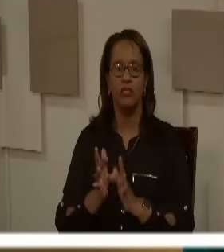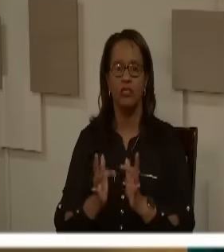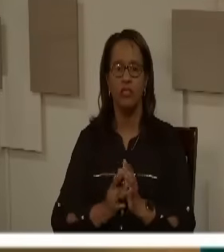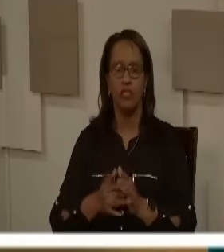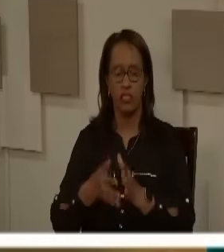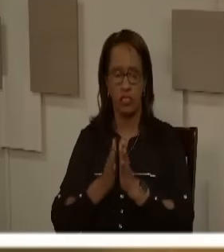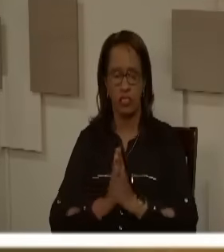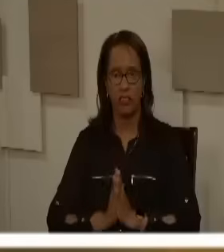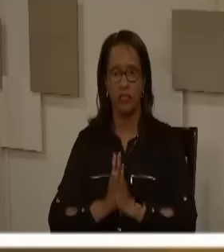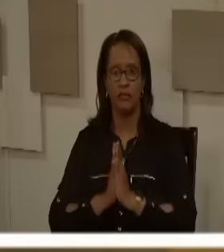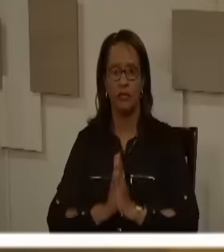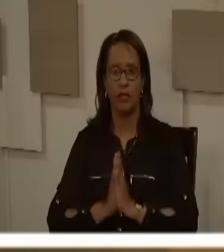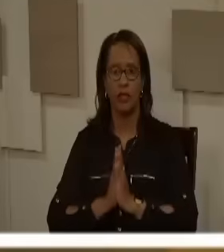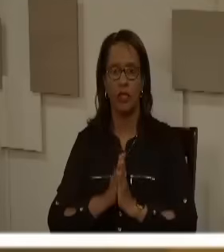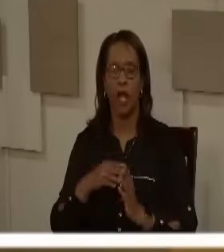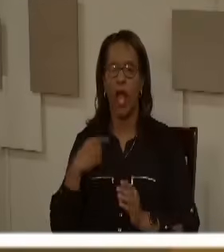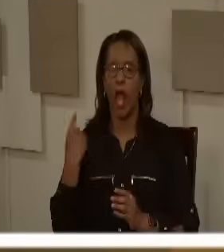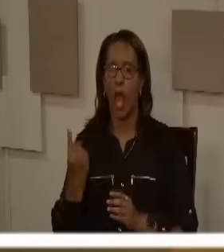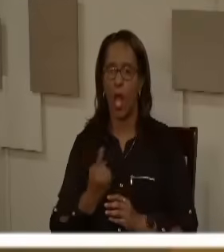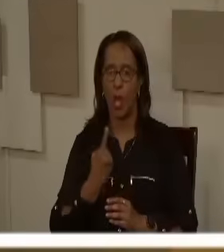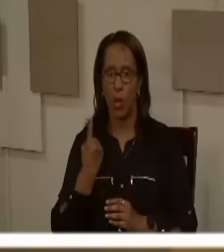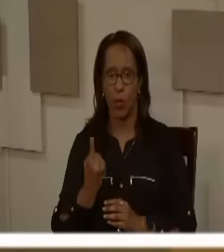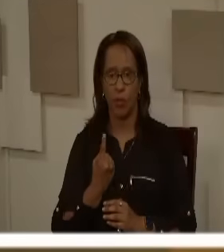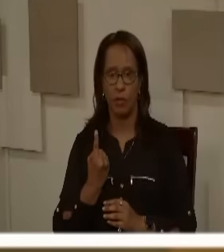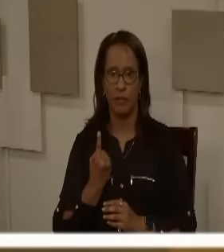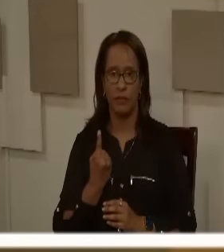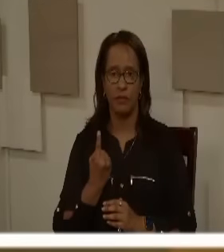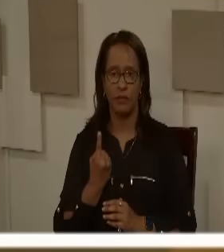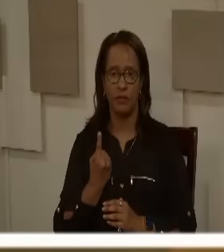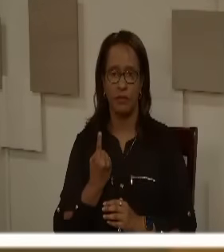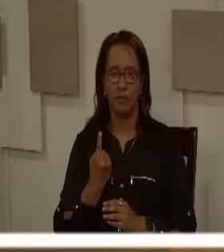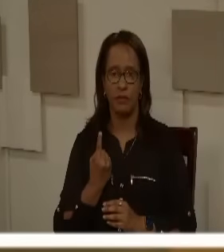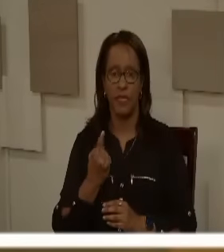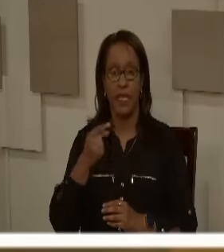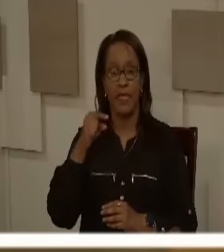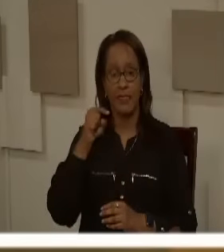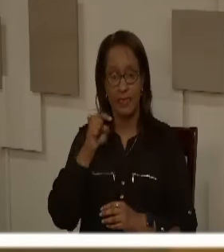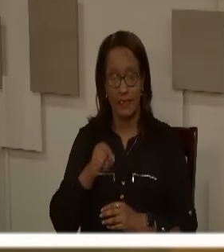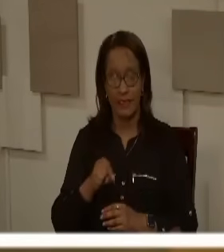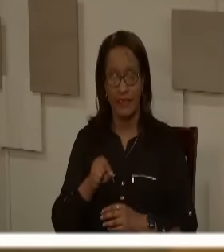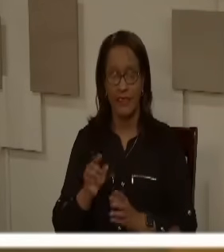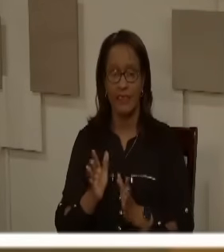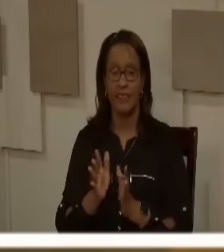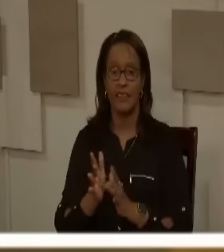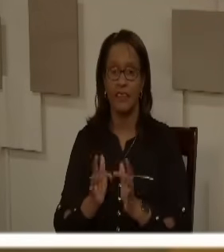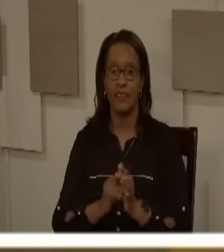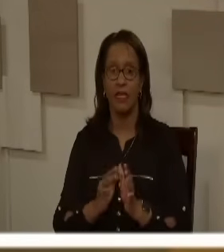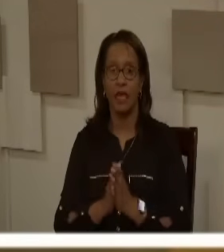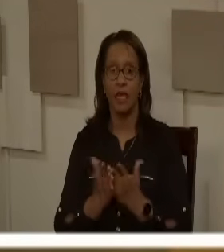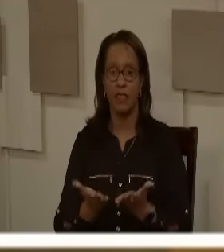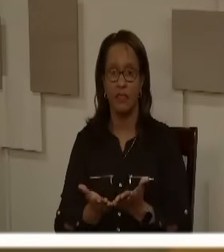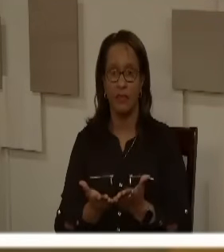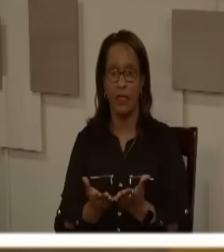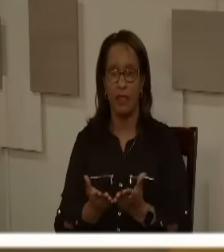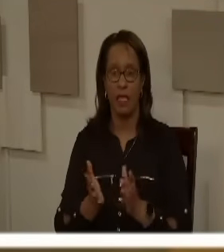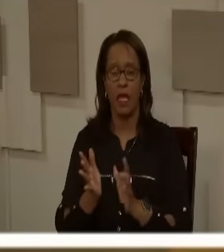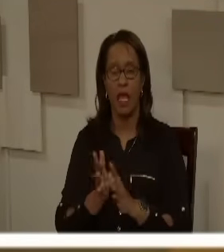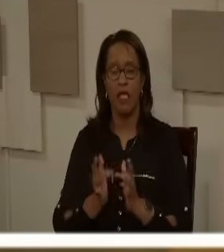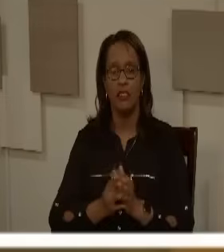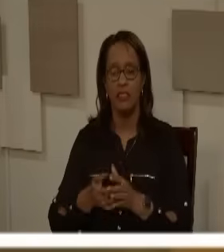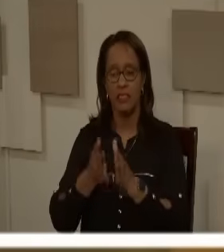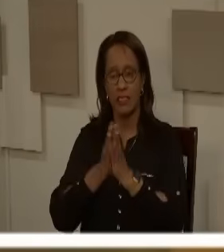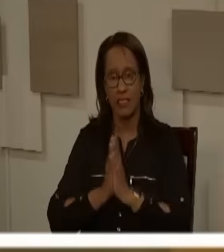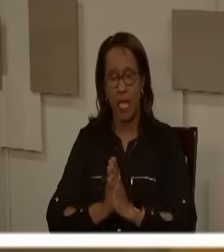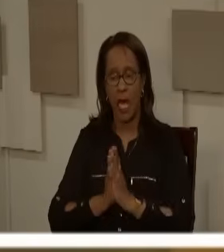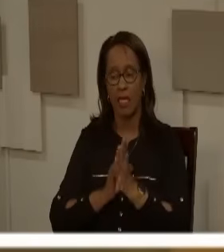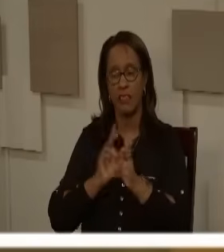out in the extremes. Luke has him praying and asking the crowd, "Who do you say I am?"